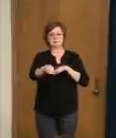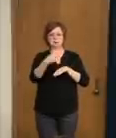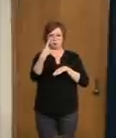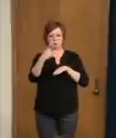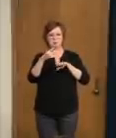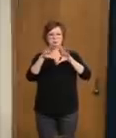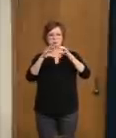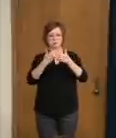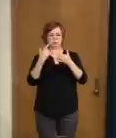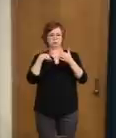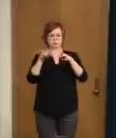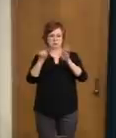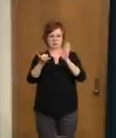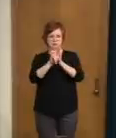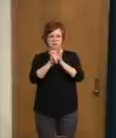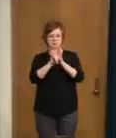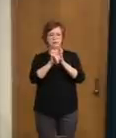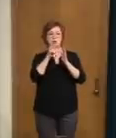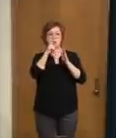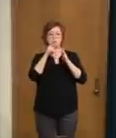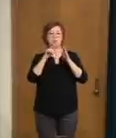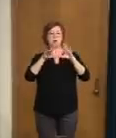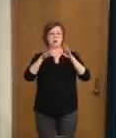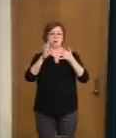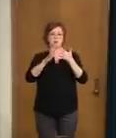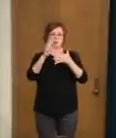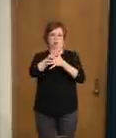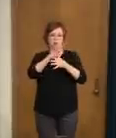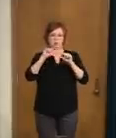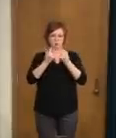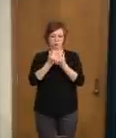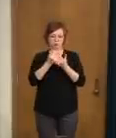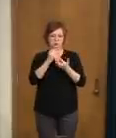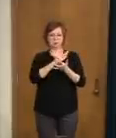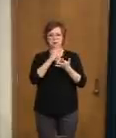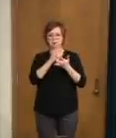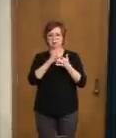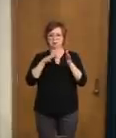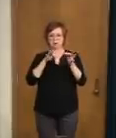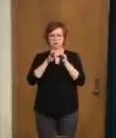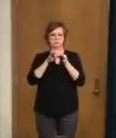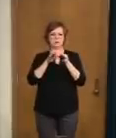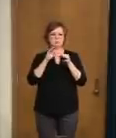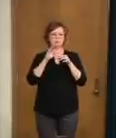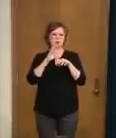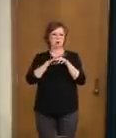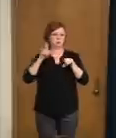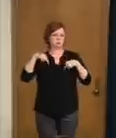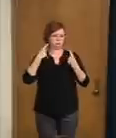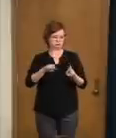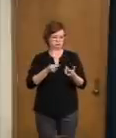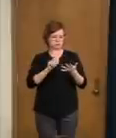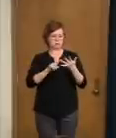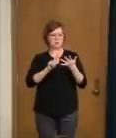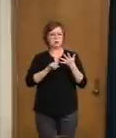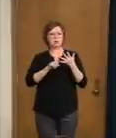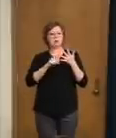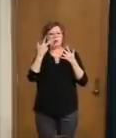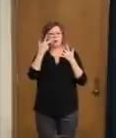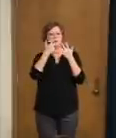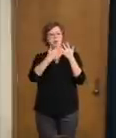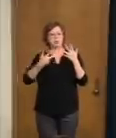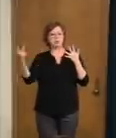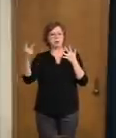that have been established. We'll also provide an update on our progress to date, and then cover off our 3 key strategies